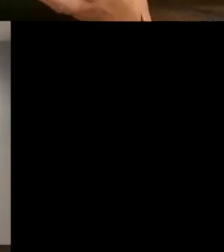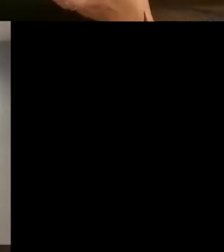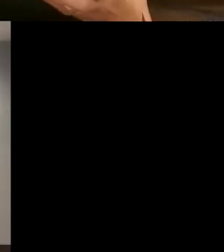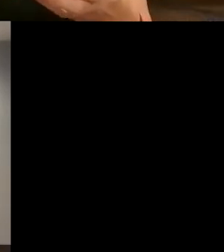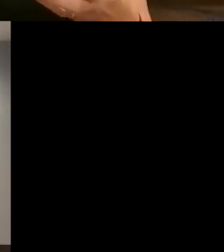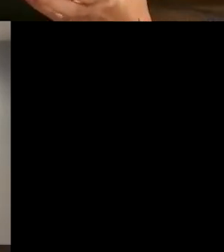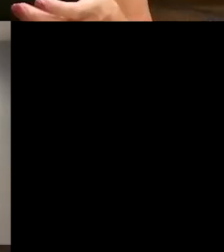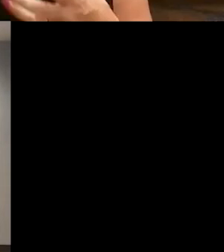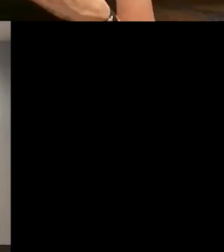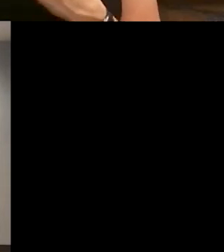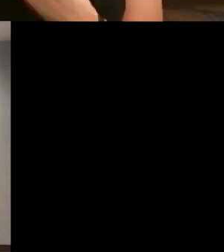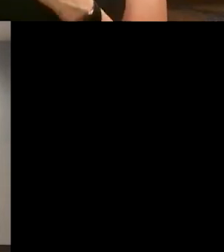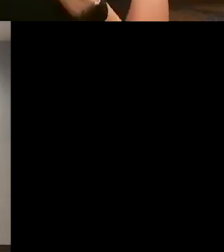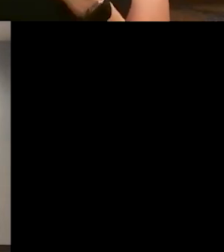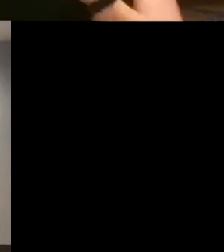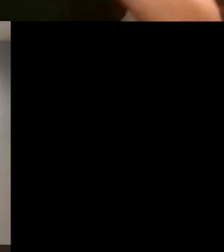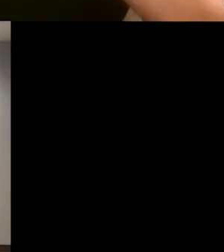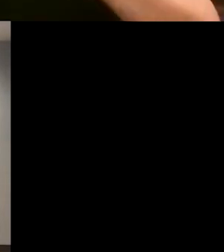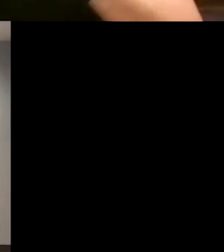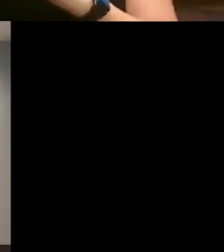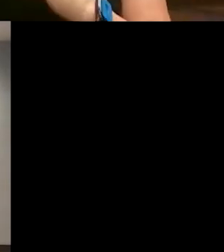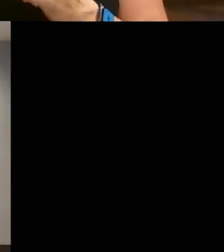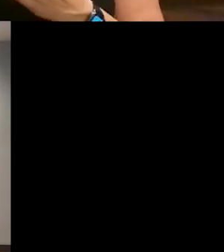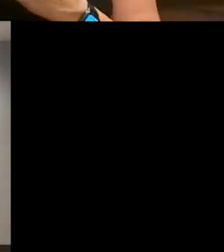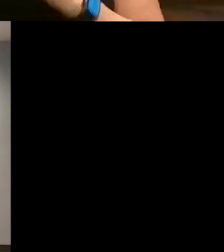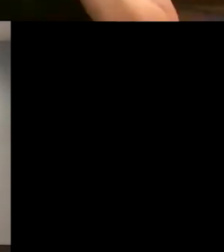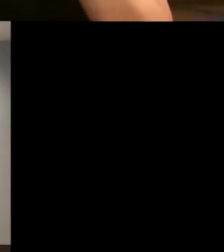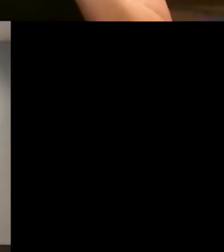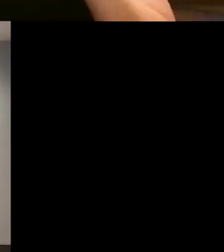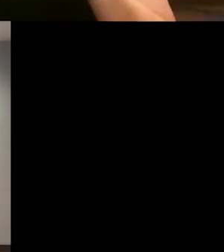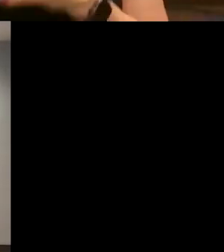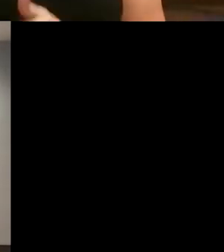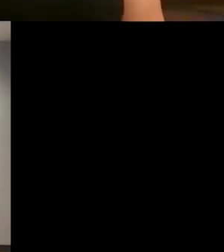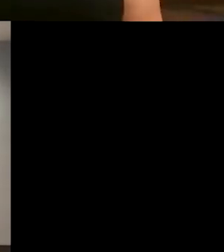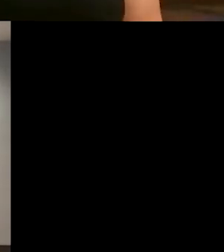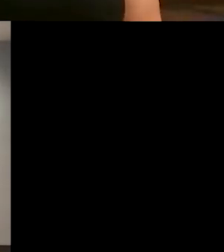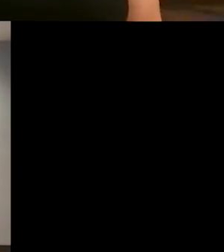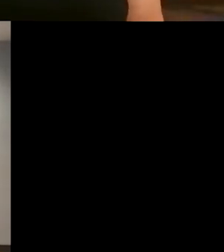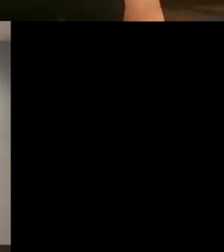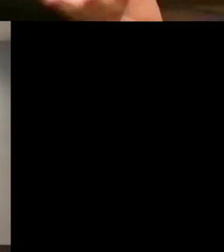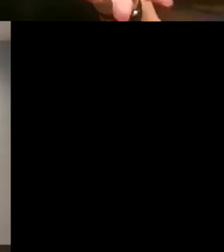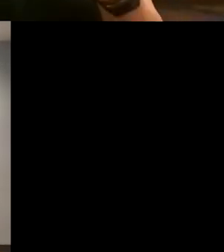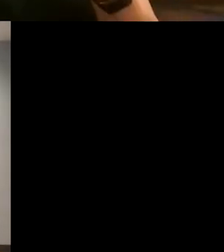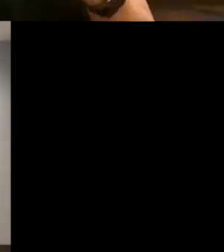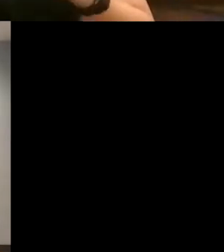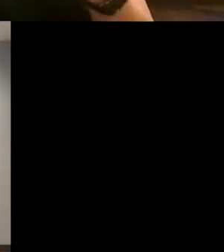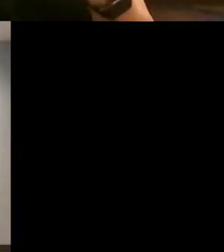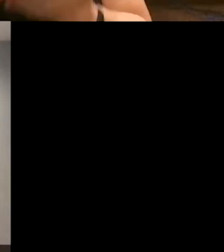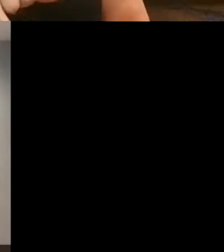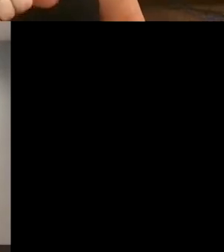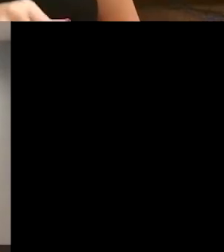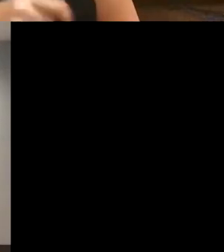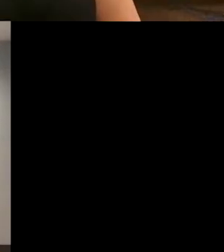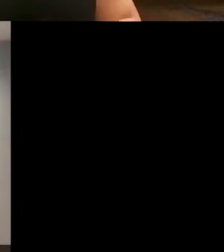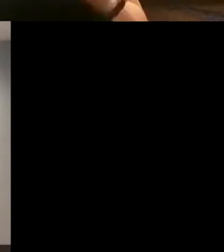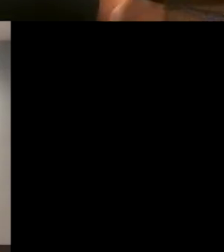that they're being attacked and enact aspects of fragility. So, we're curious if you could speak to that dynamic. Yeah, I think it's a